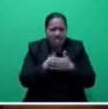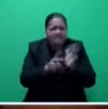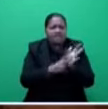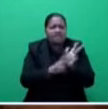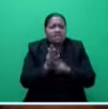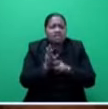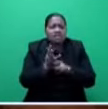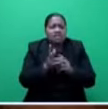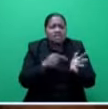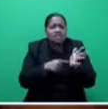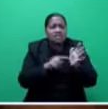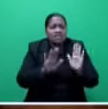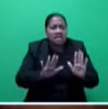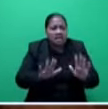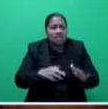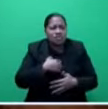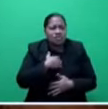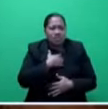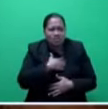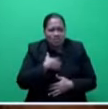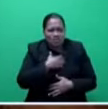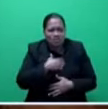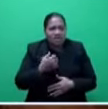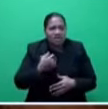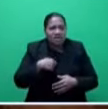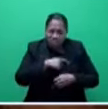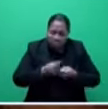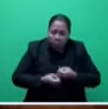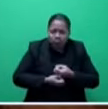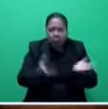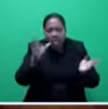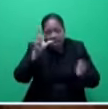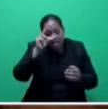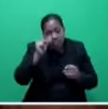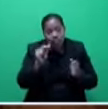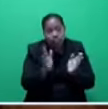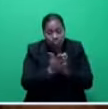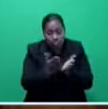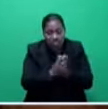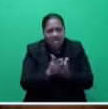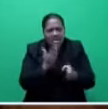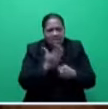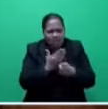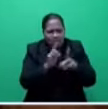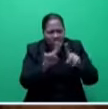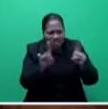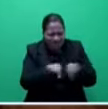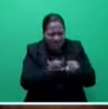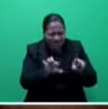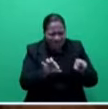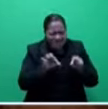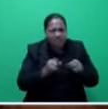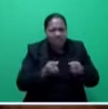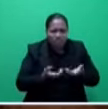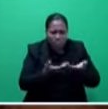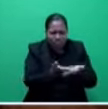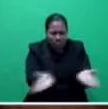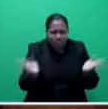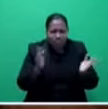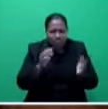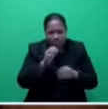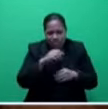emotional affair. We managed to distribute library books and worksheets to our children, and this was followed up in Reki by the